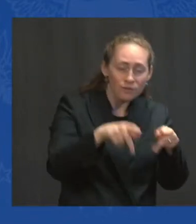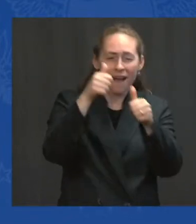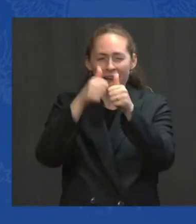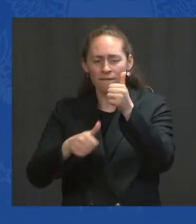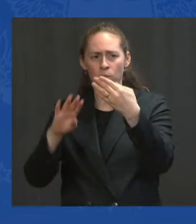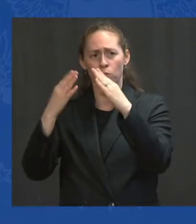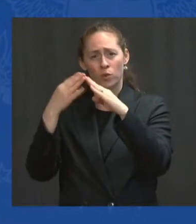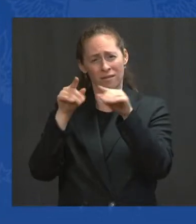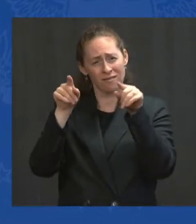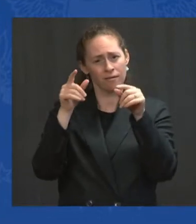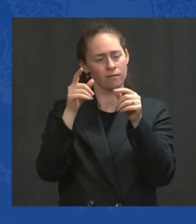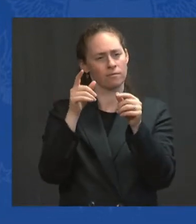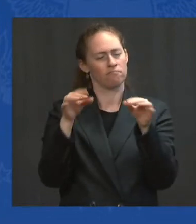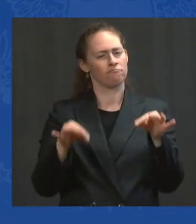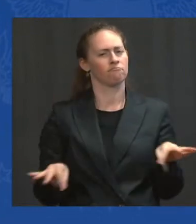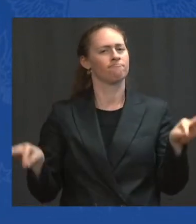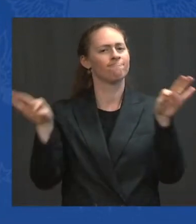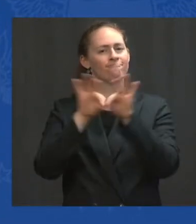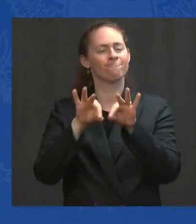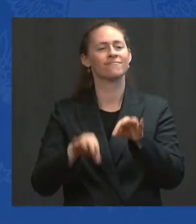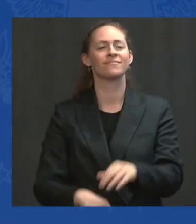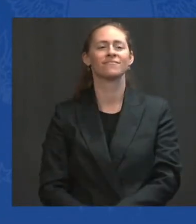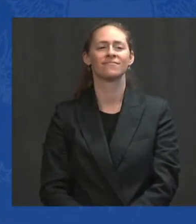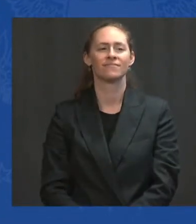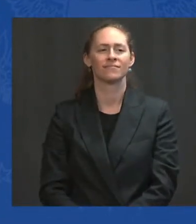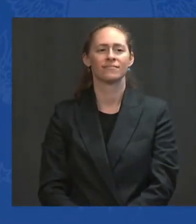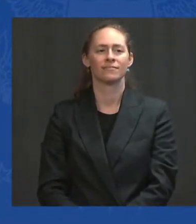In closing, America is coming back.